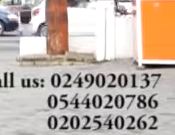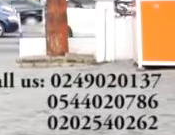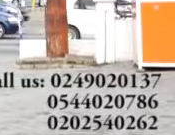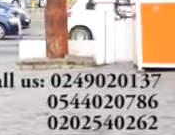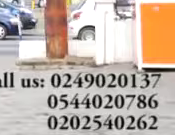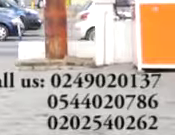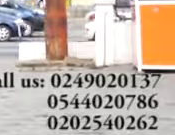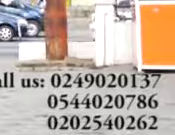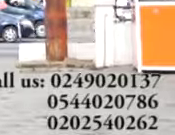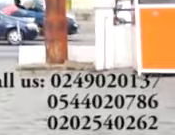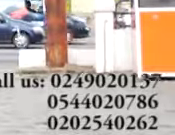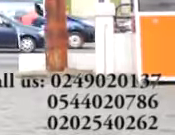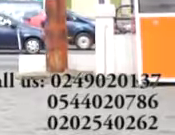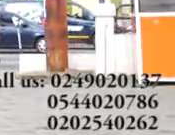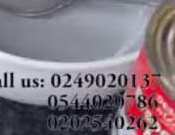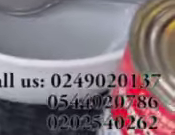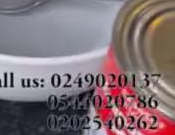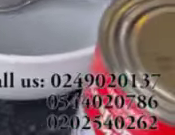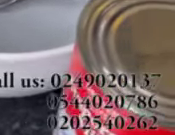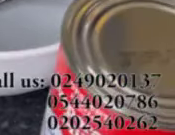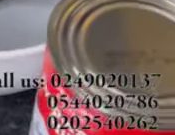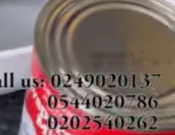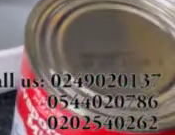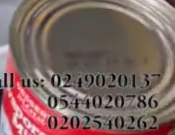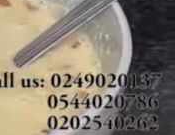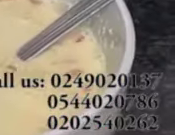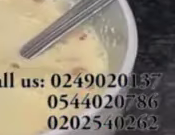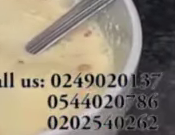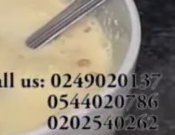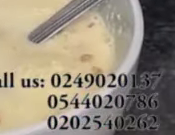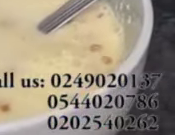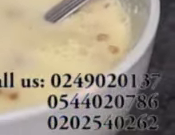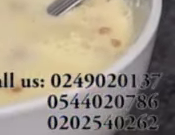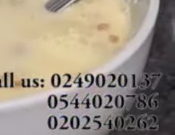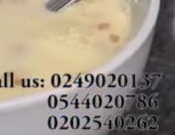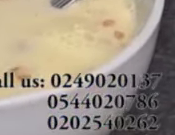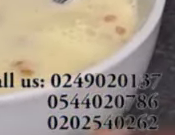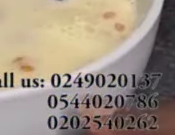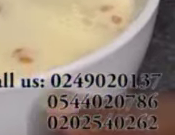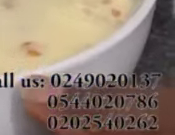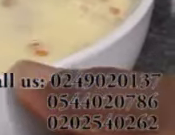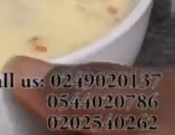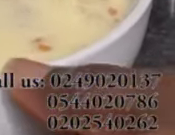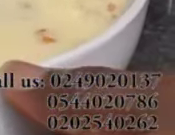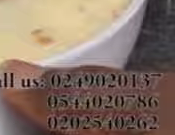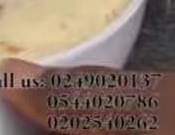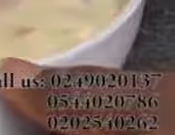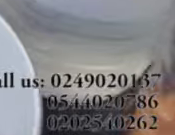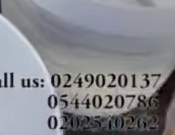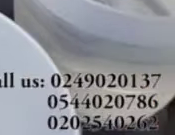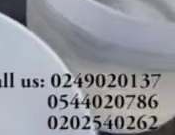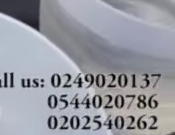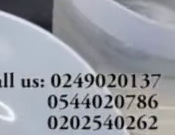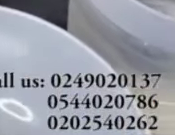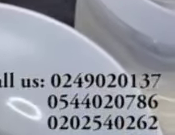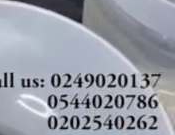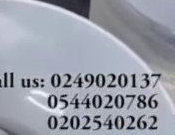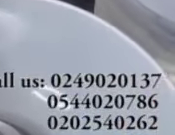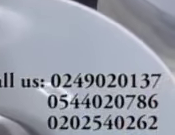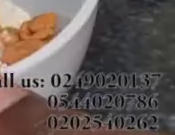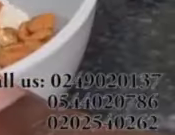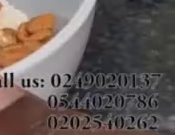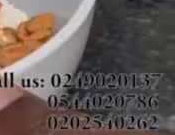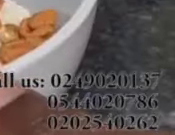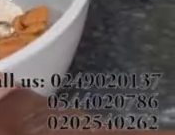You remember when we used to eat gari soakings? When you unkatse kakra, nido kakra, what the milk I want, and I say milo. No bubu blog